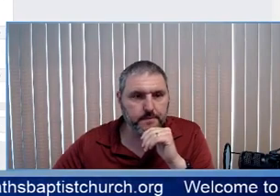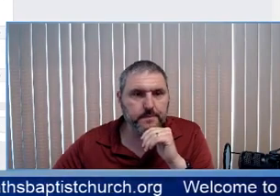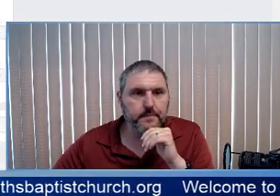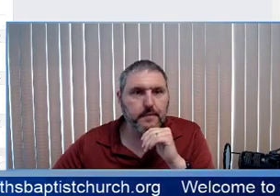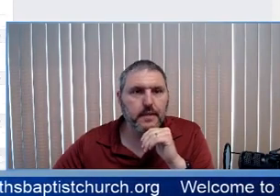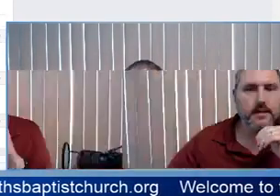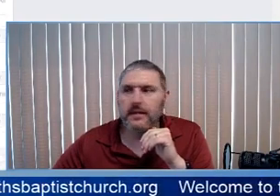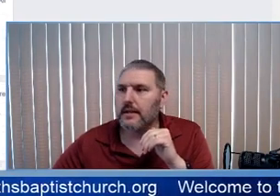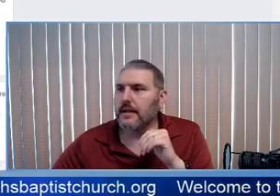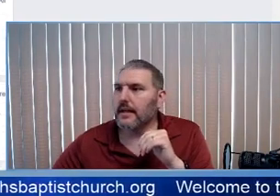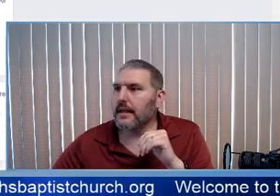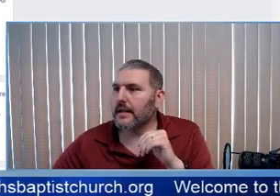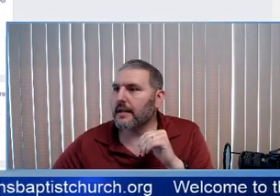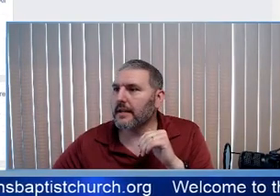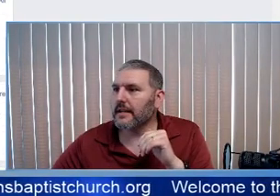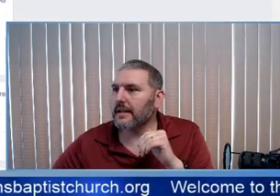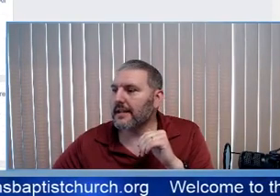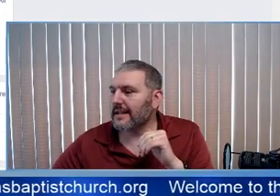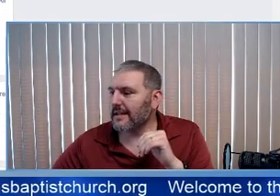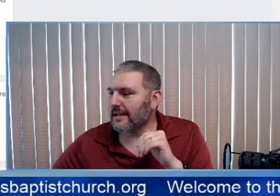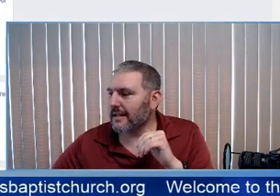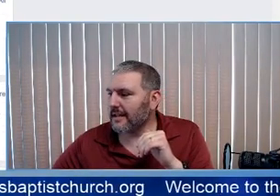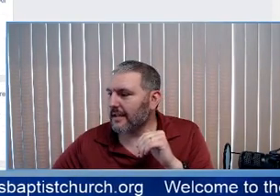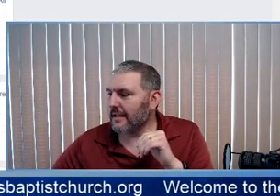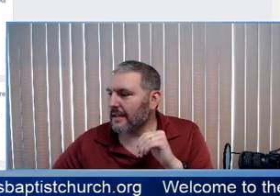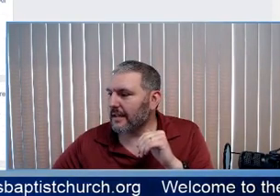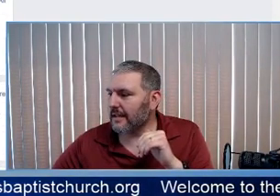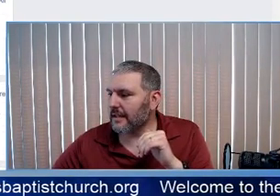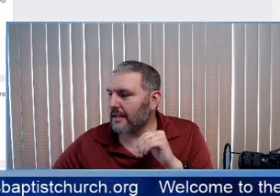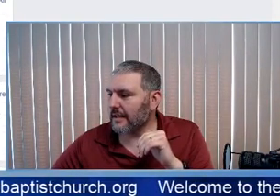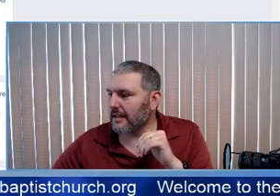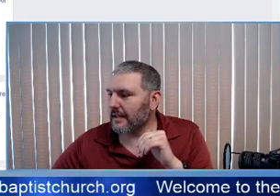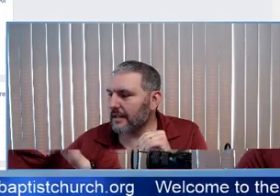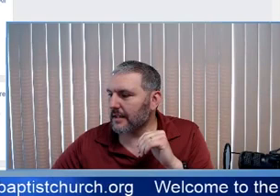sure. And